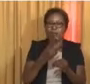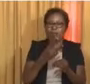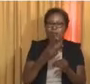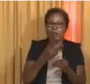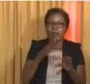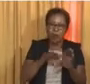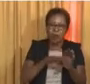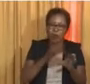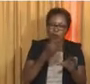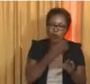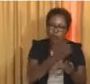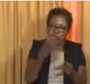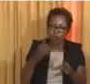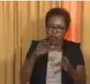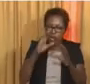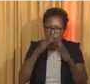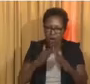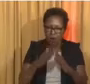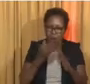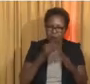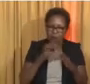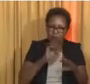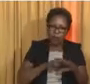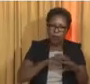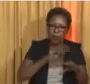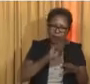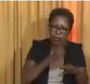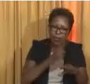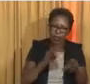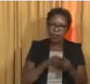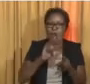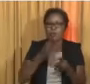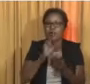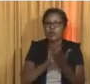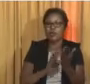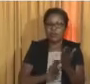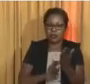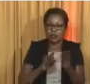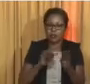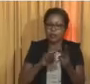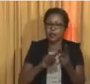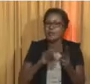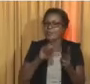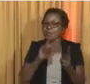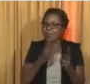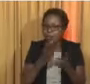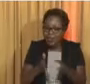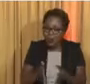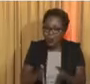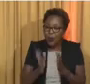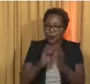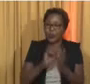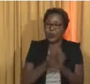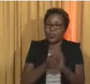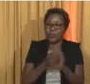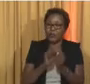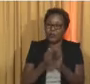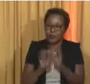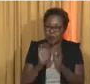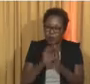during the second and third reading of the amendment bill. The second pathway, under Article